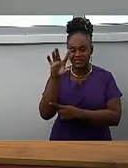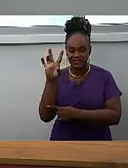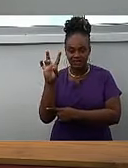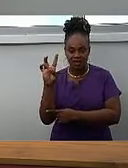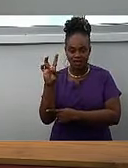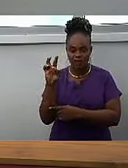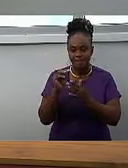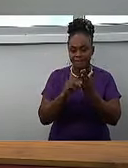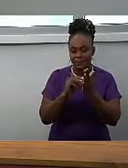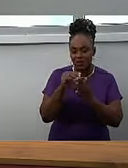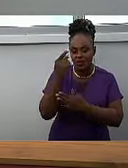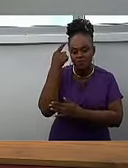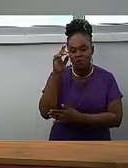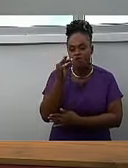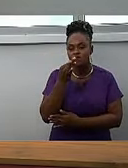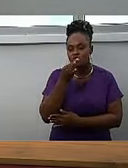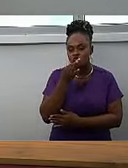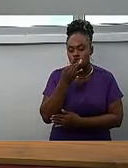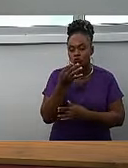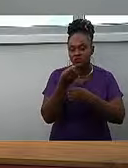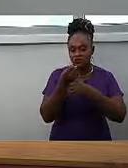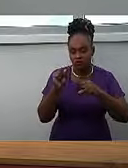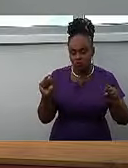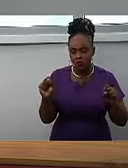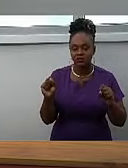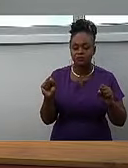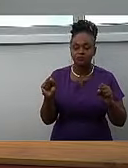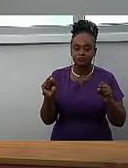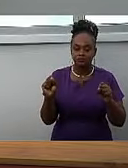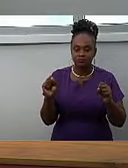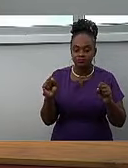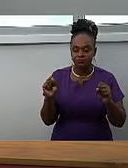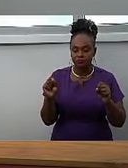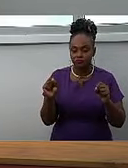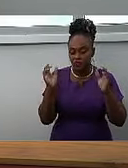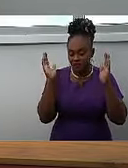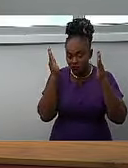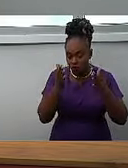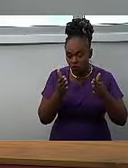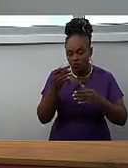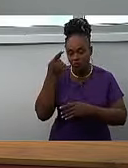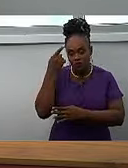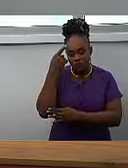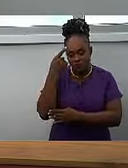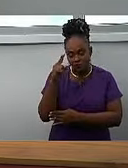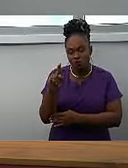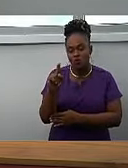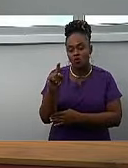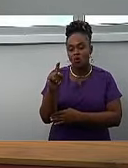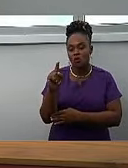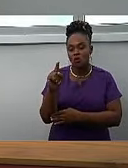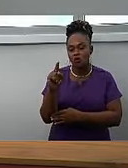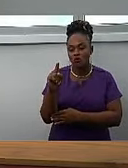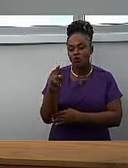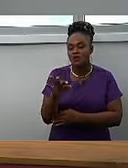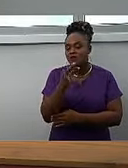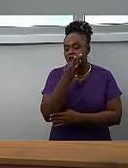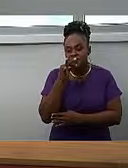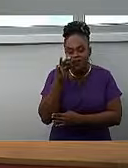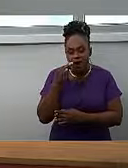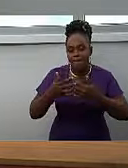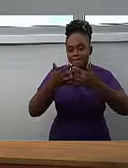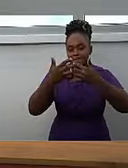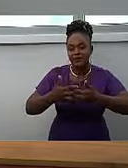food security enhancement project, aimed at providing increased access to farm machinery and